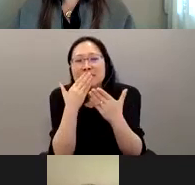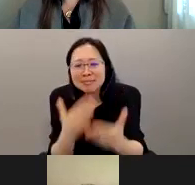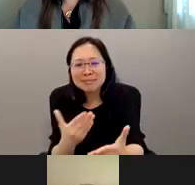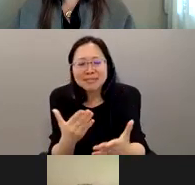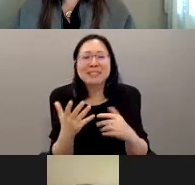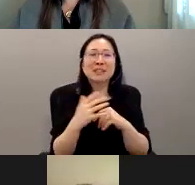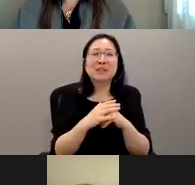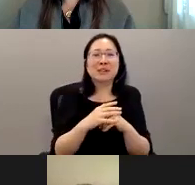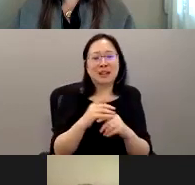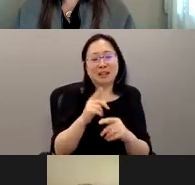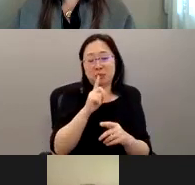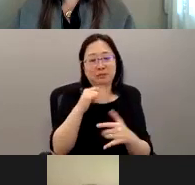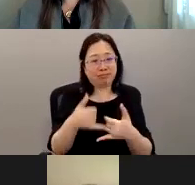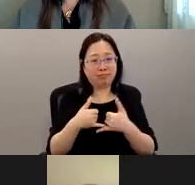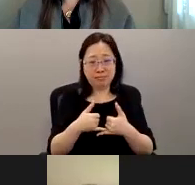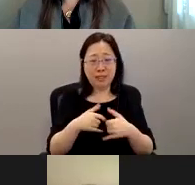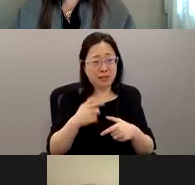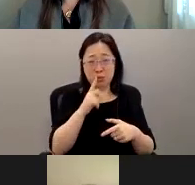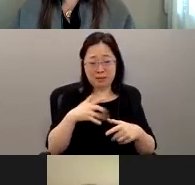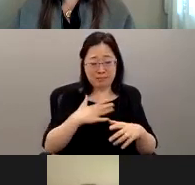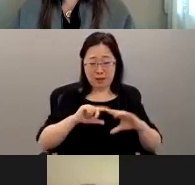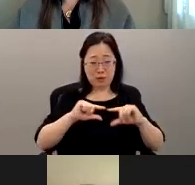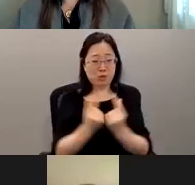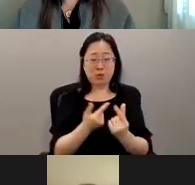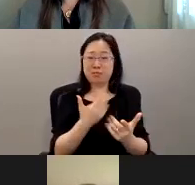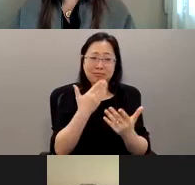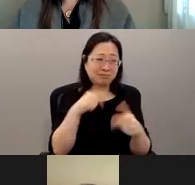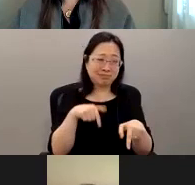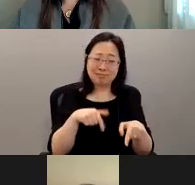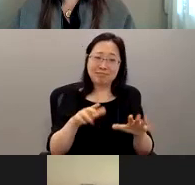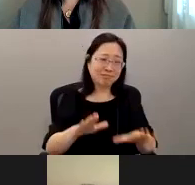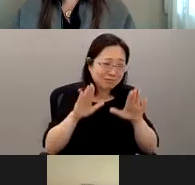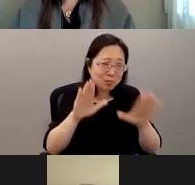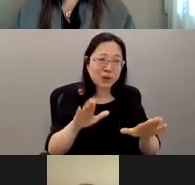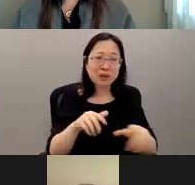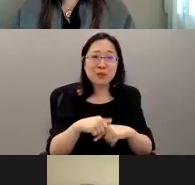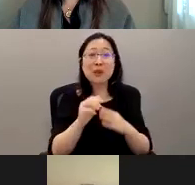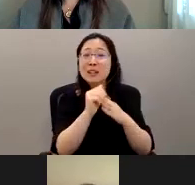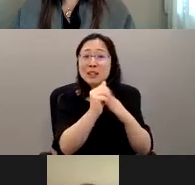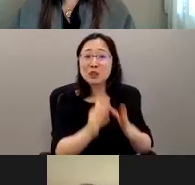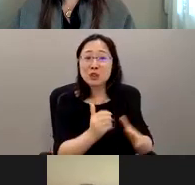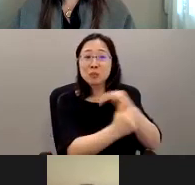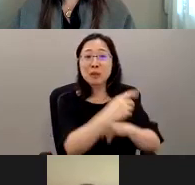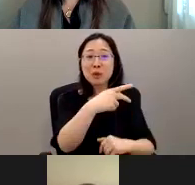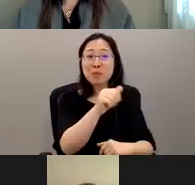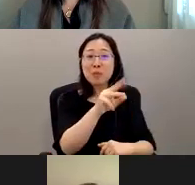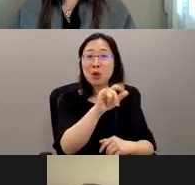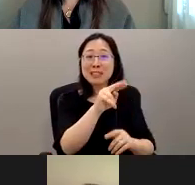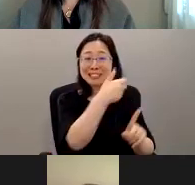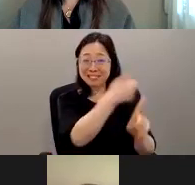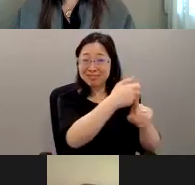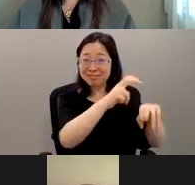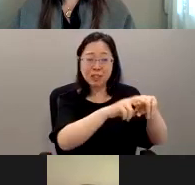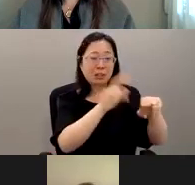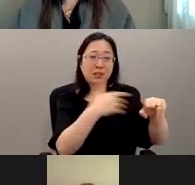being recognized. We work with a great group in our network, and our leadership with Pauline as the chair has been